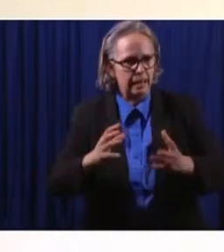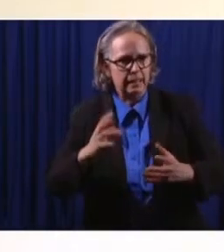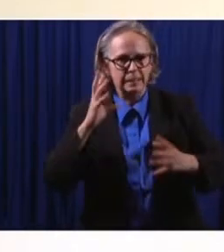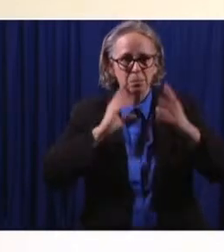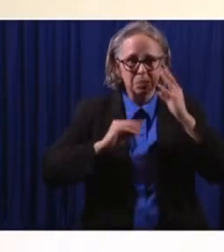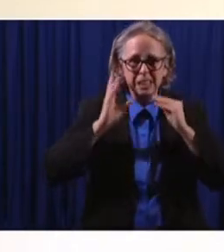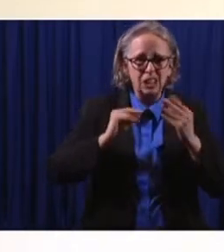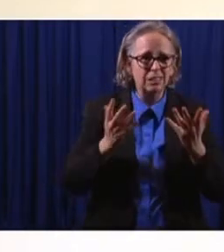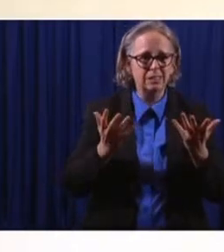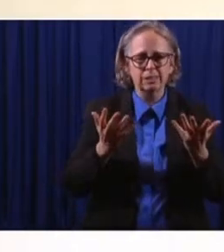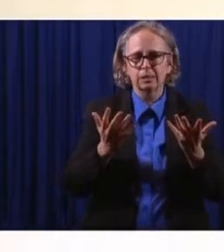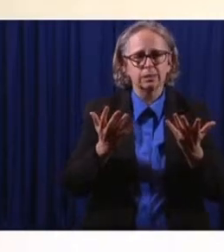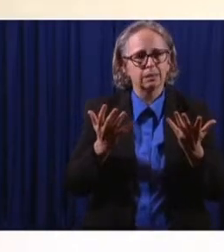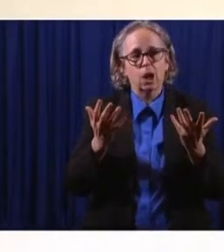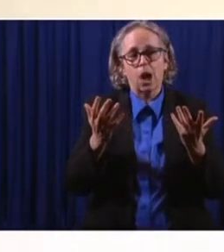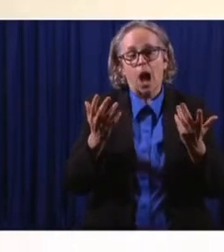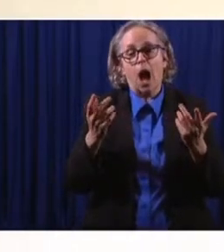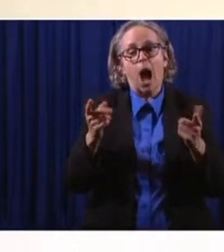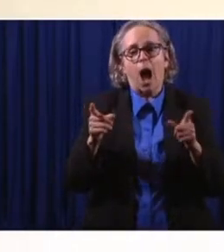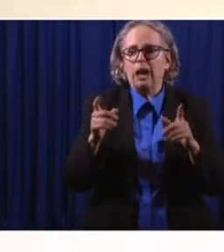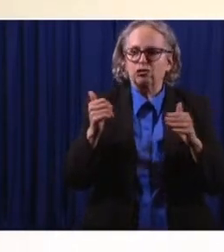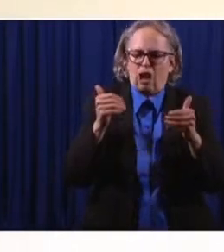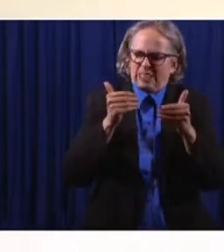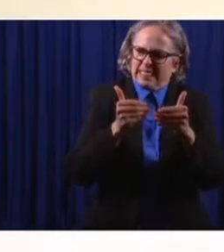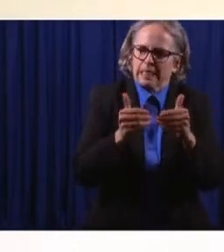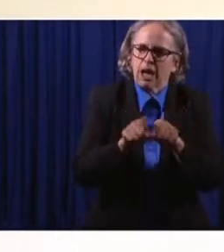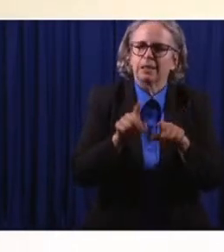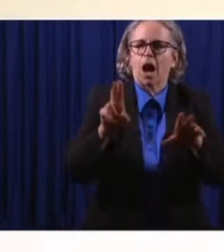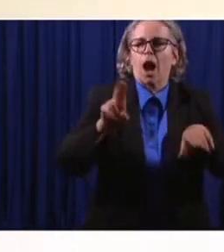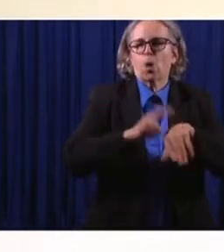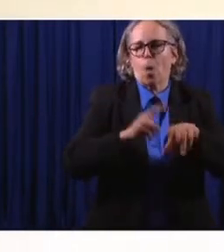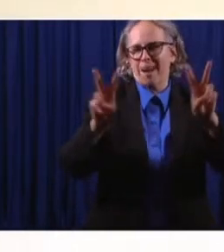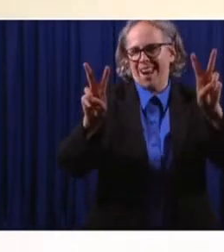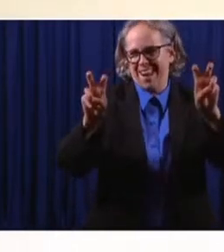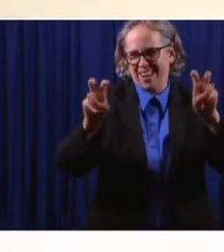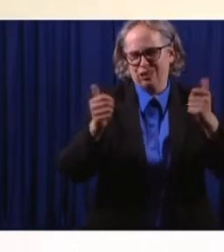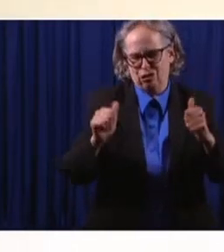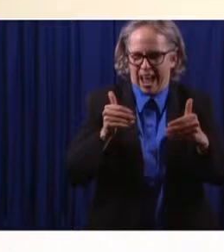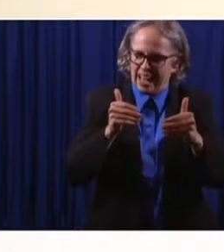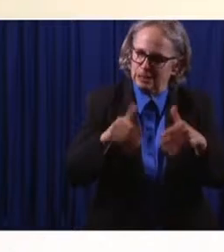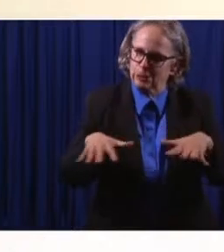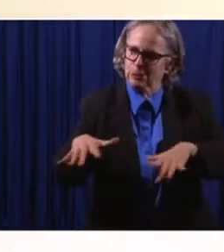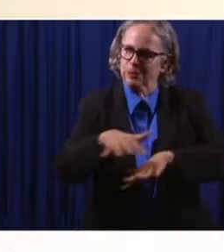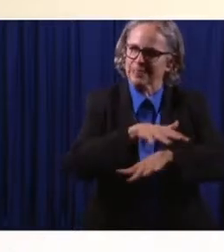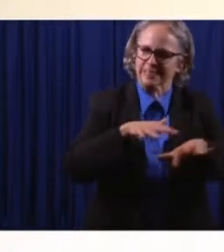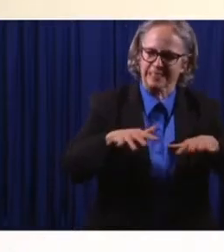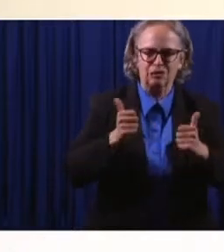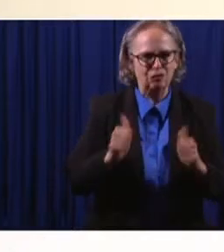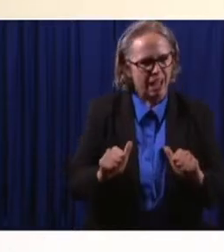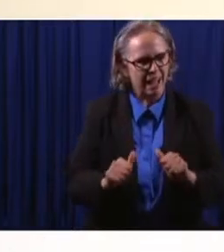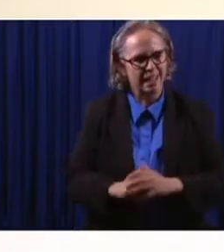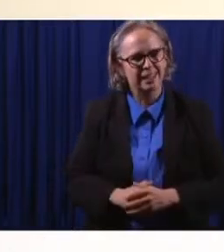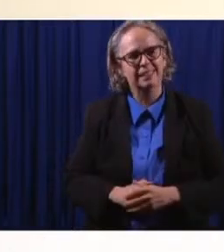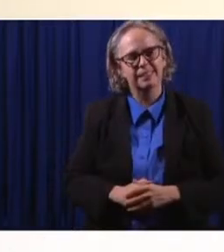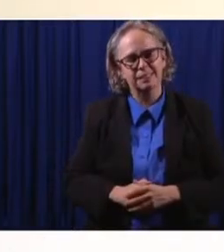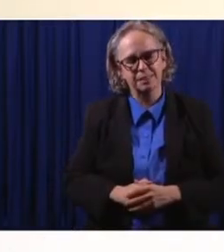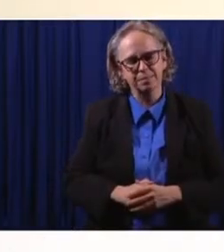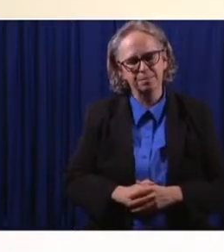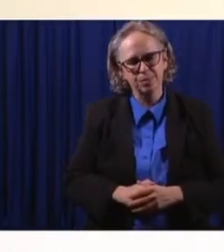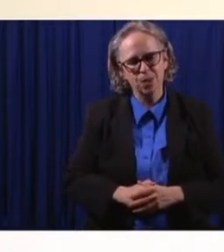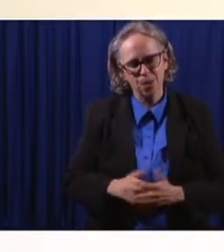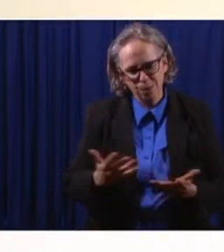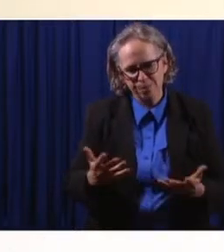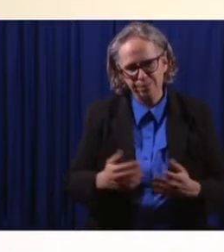a traditional college experience as we can. And so it's definitely been a different change But I think from